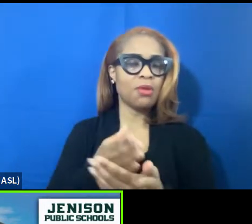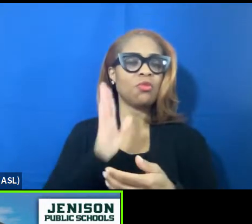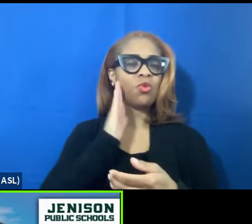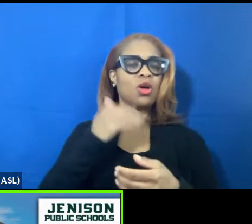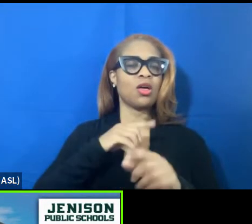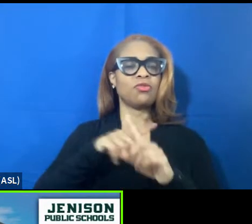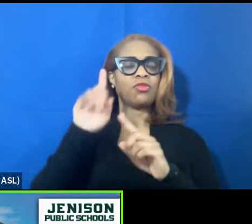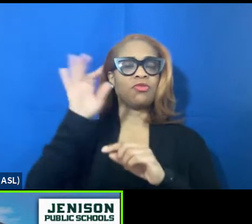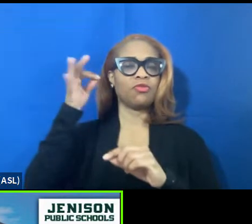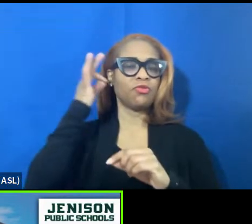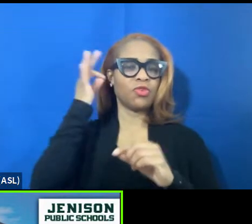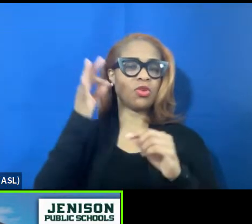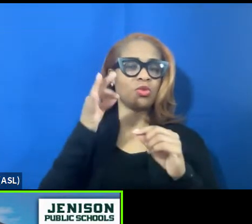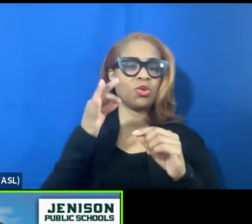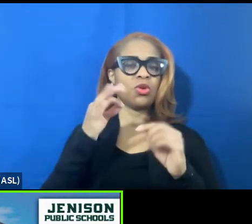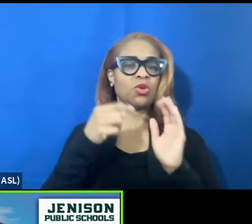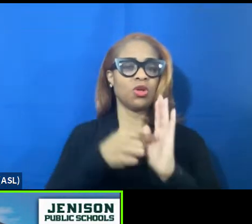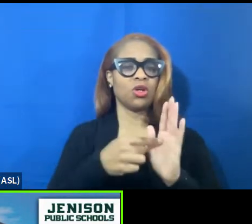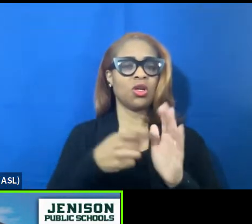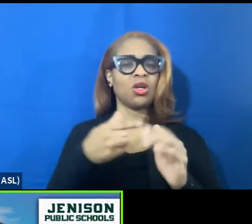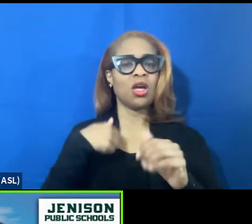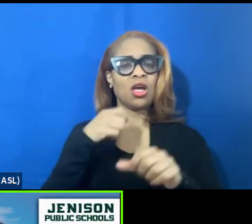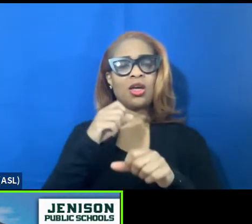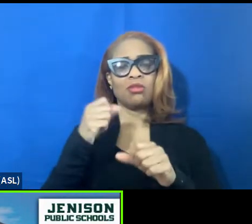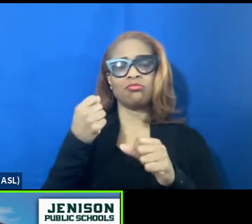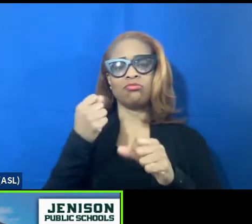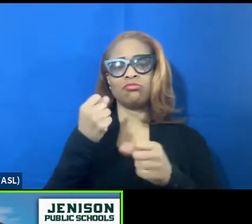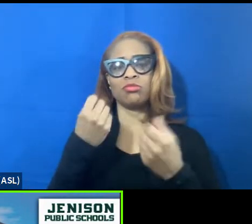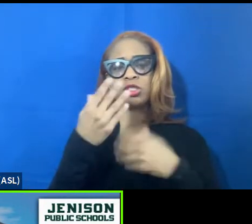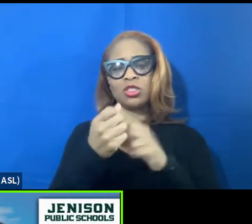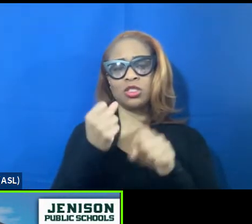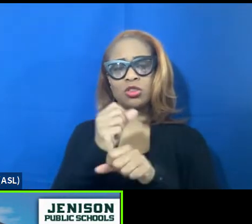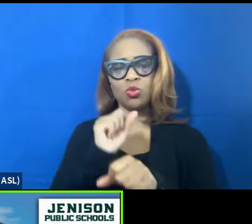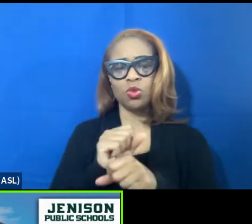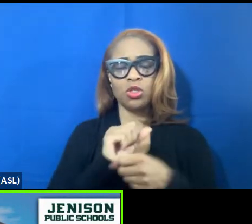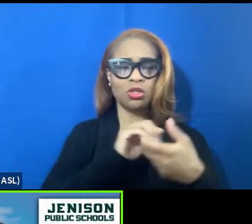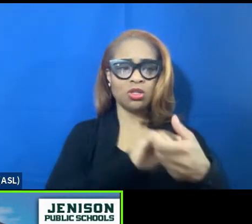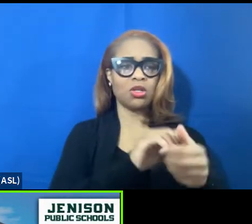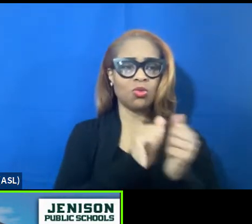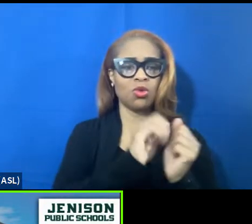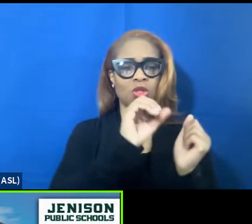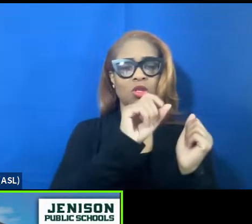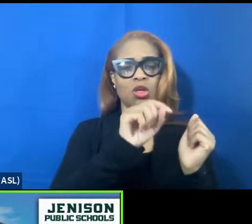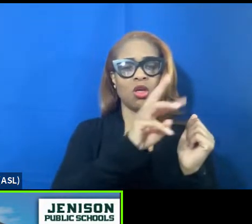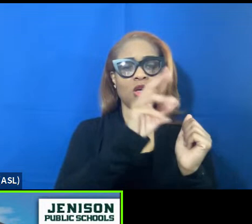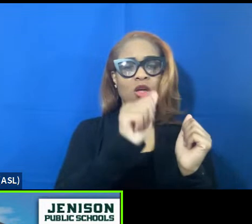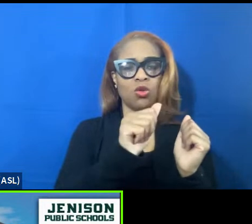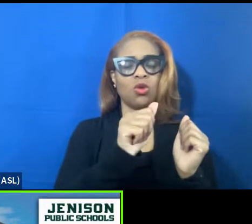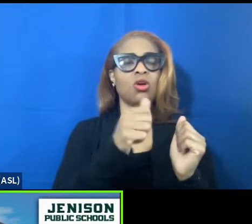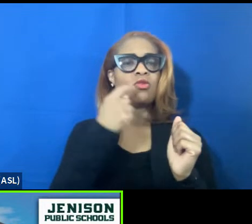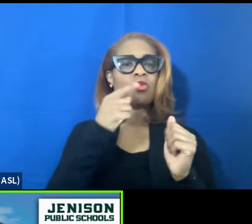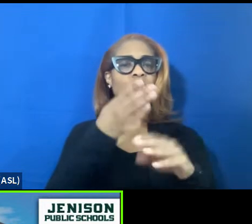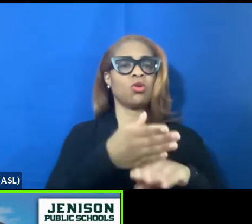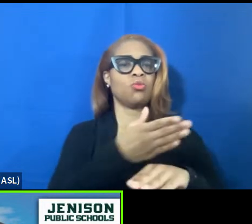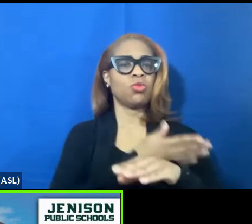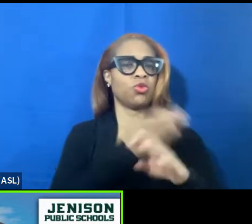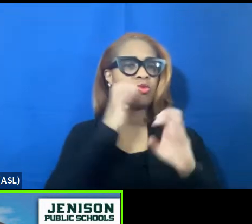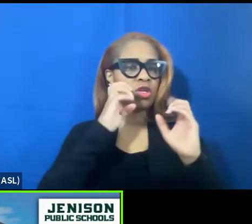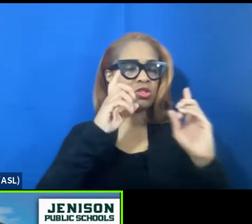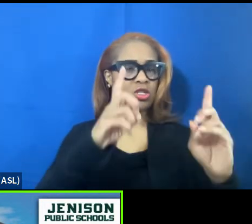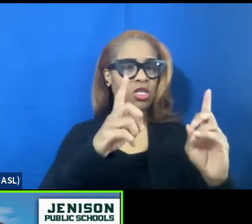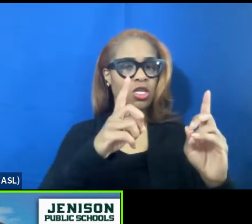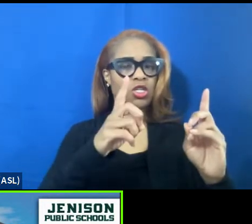furthermore i've spent decades working hand-in-hand with my colleagues across ottawa county to collaborate and improve the educational experience for all of our county